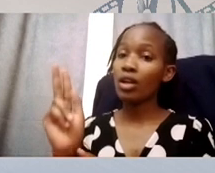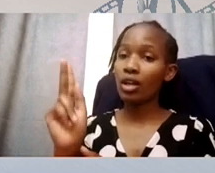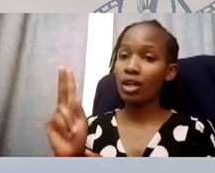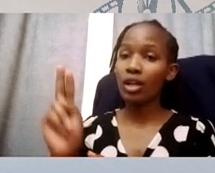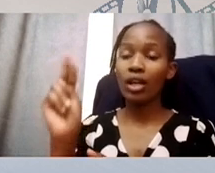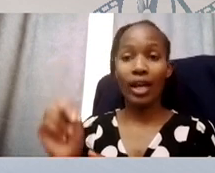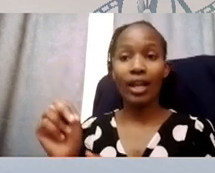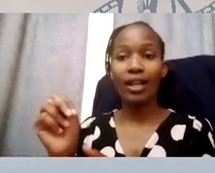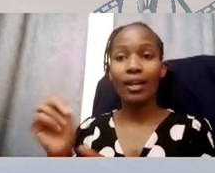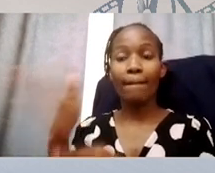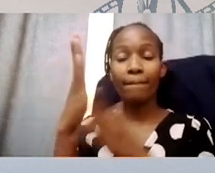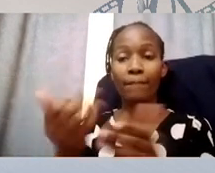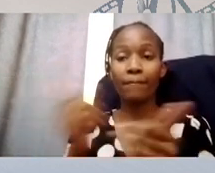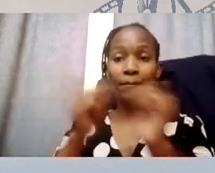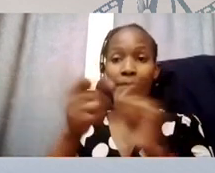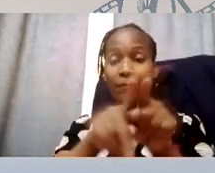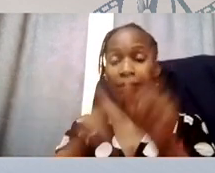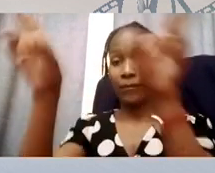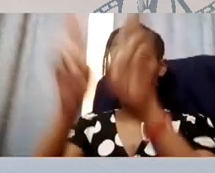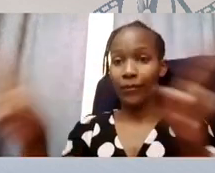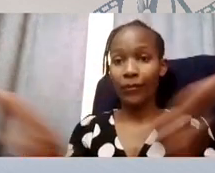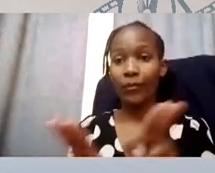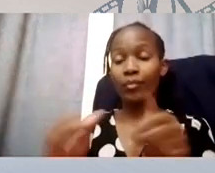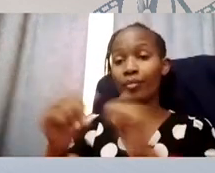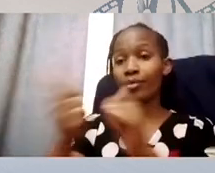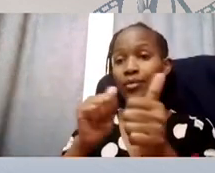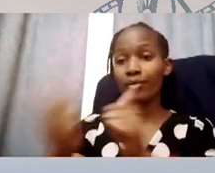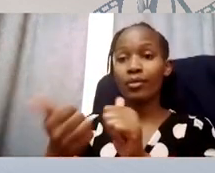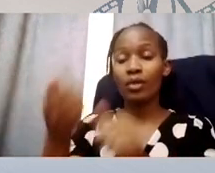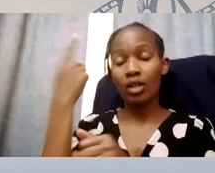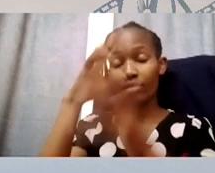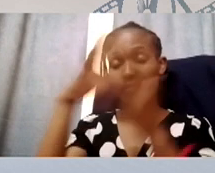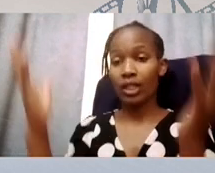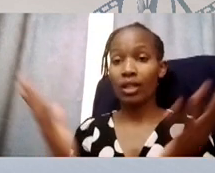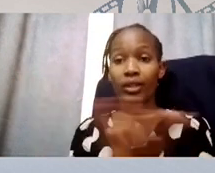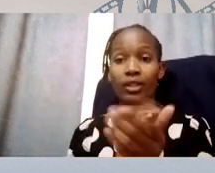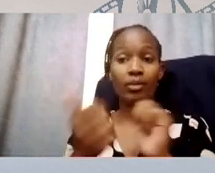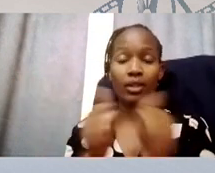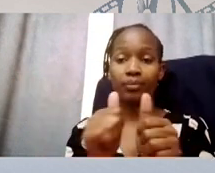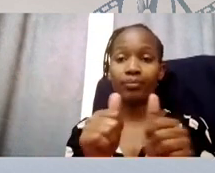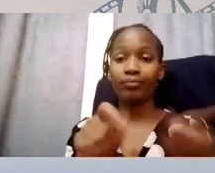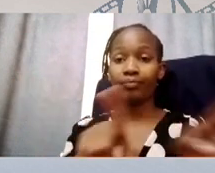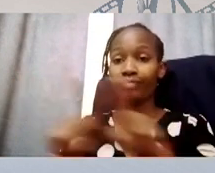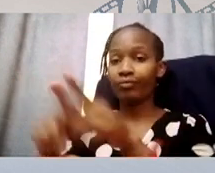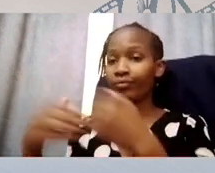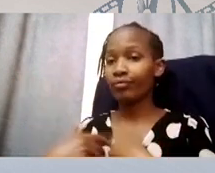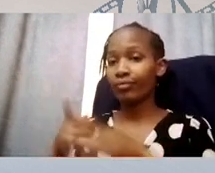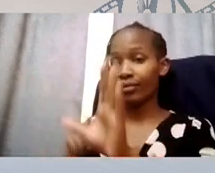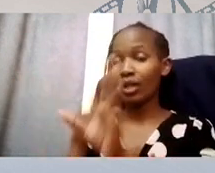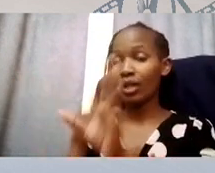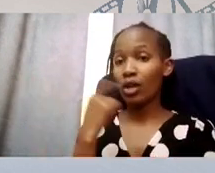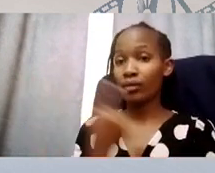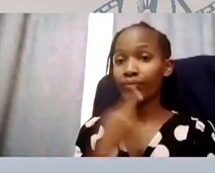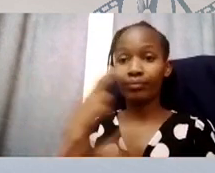an international sports ambassador for world athletics. We are also joined by a gentleman by the name of